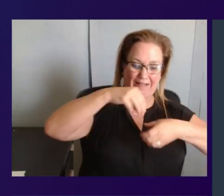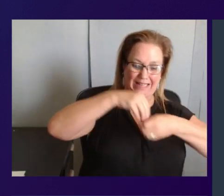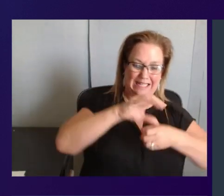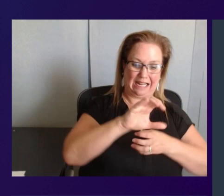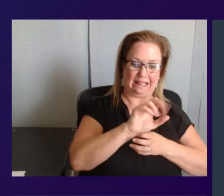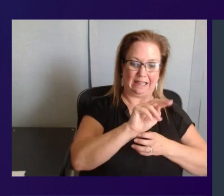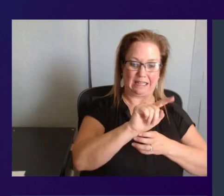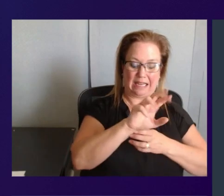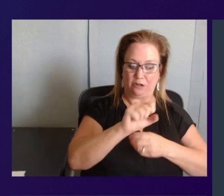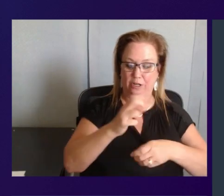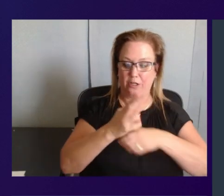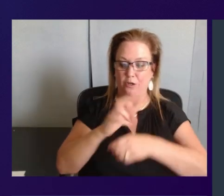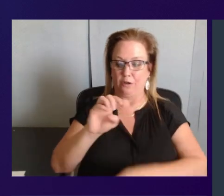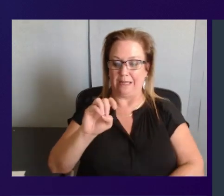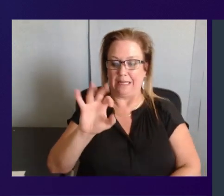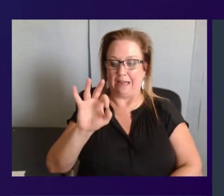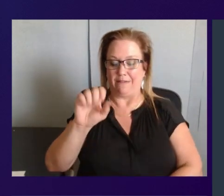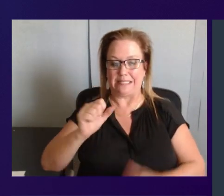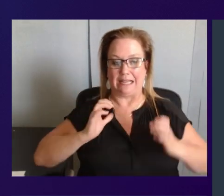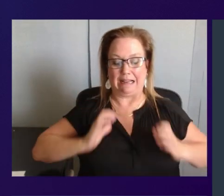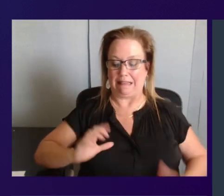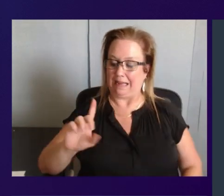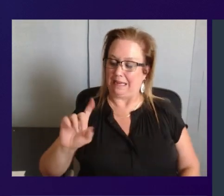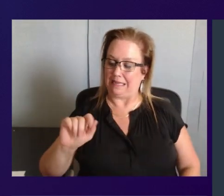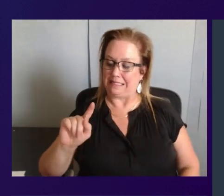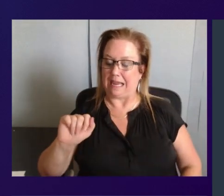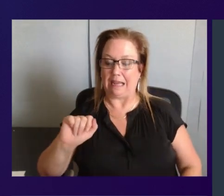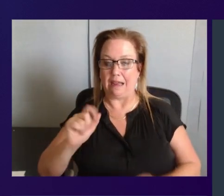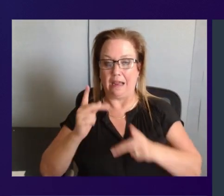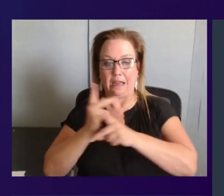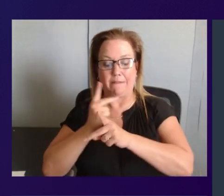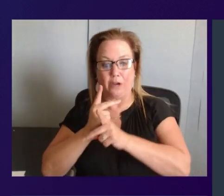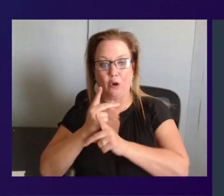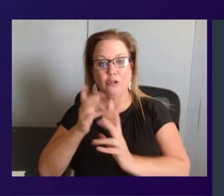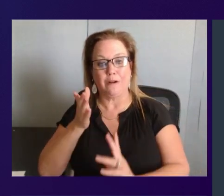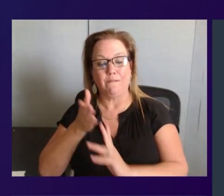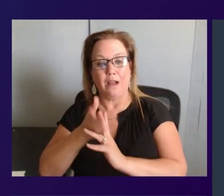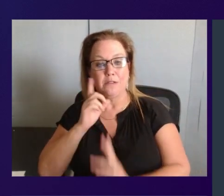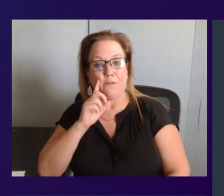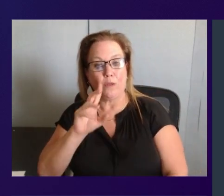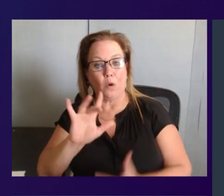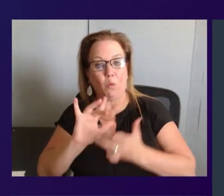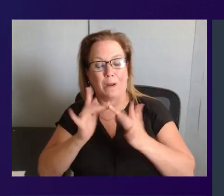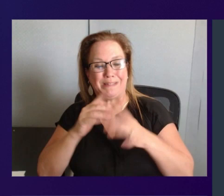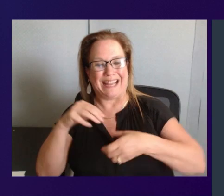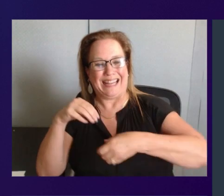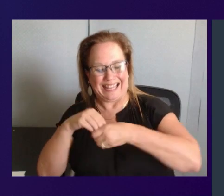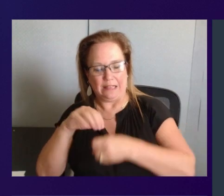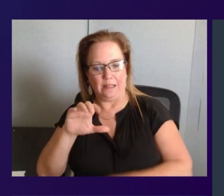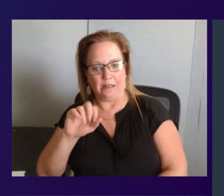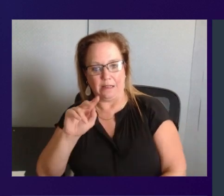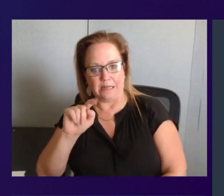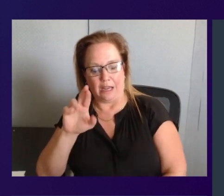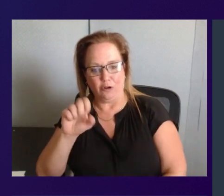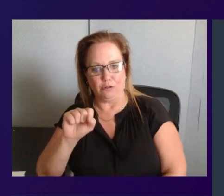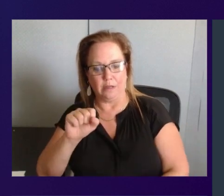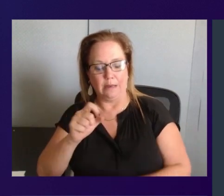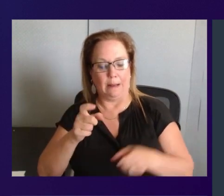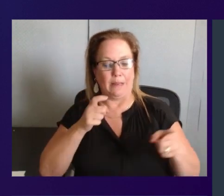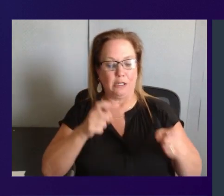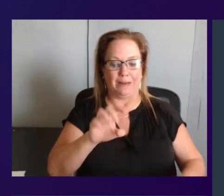to EFS-attached client data and configuration files for the websites inside the containers, all managed by